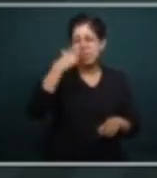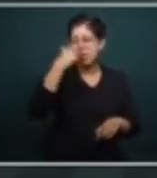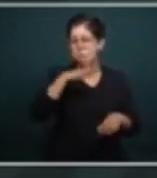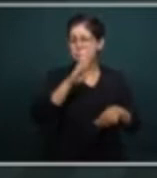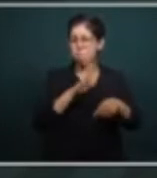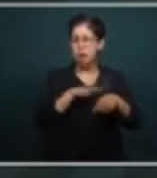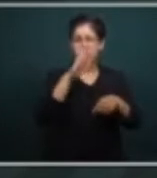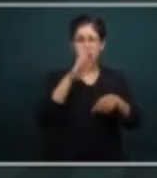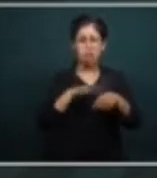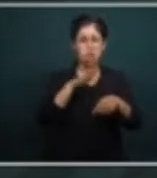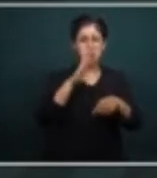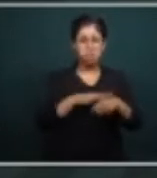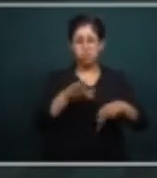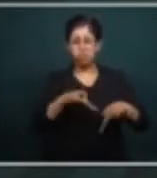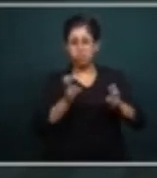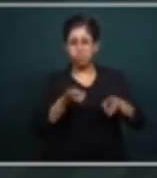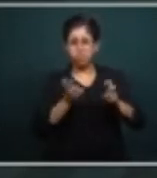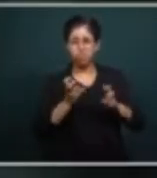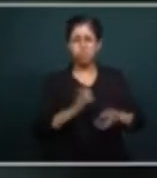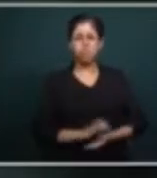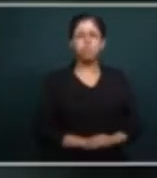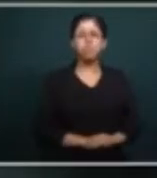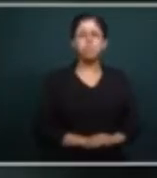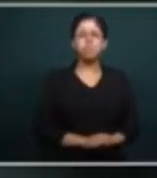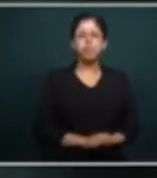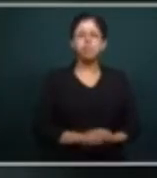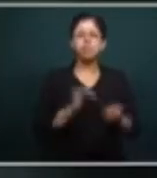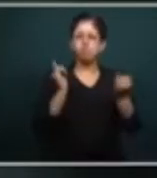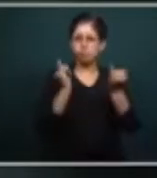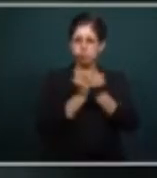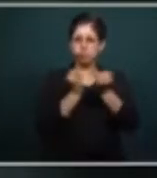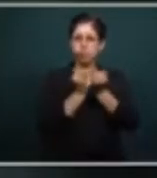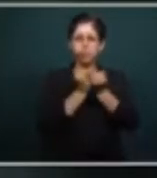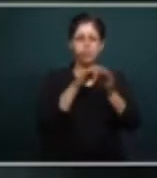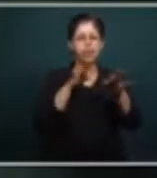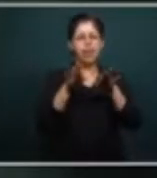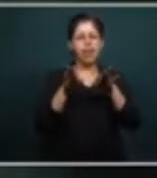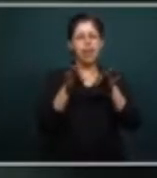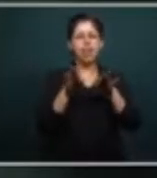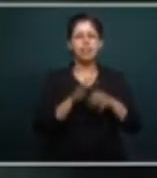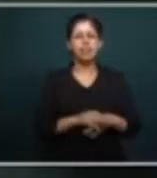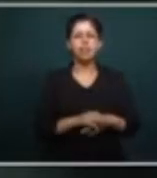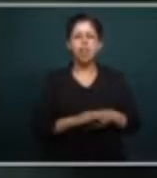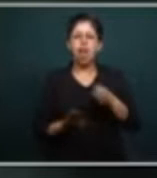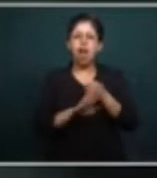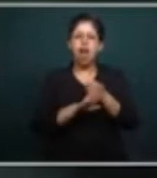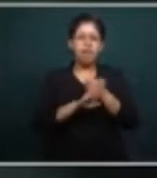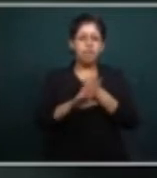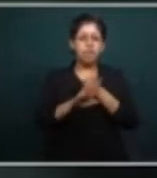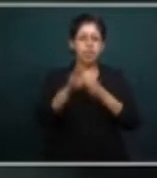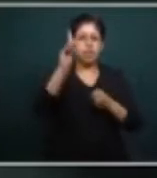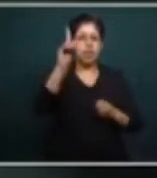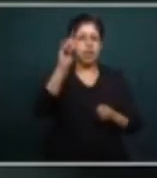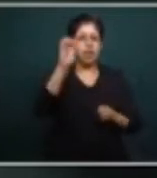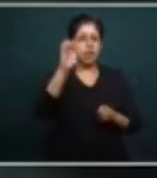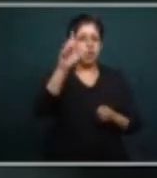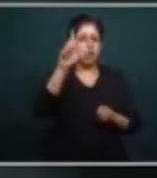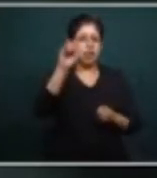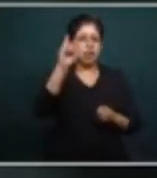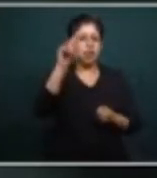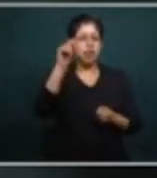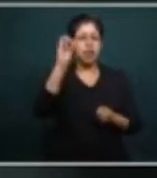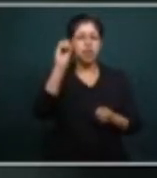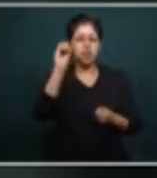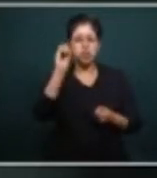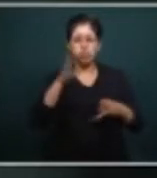times where during the shifts that we have the most activity. So point number